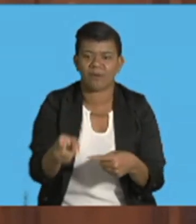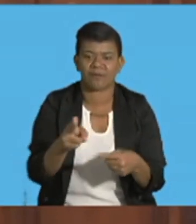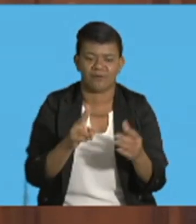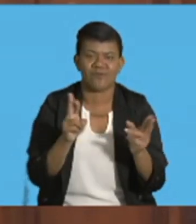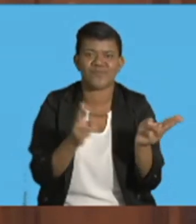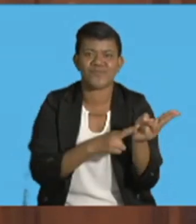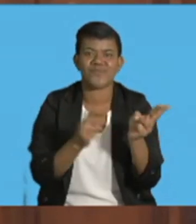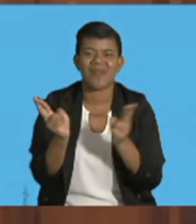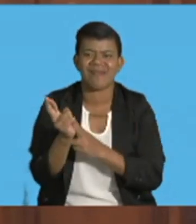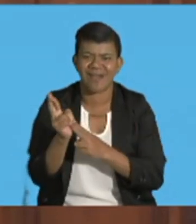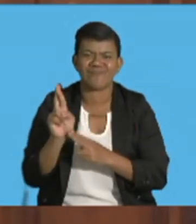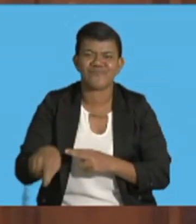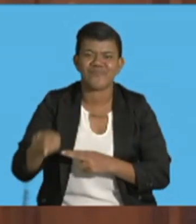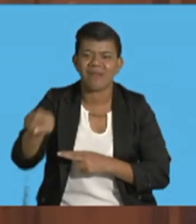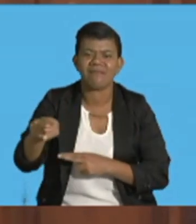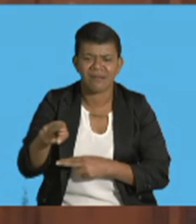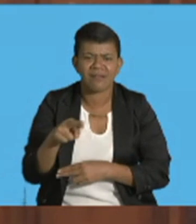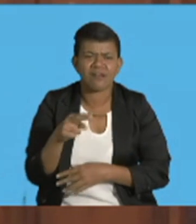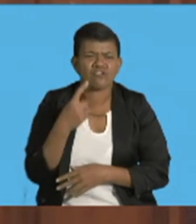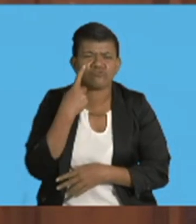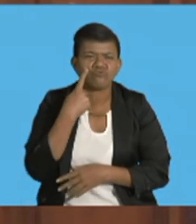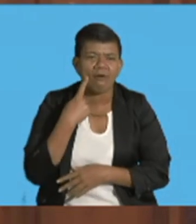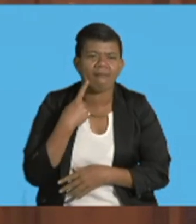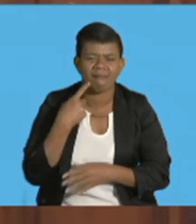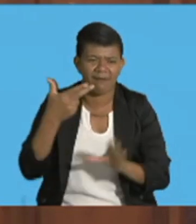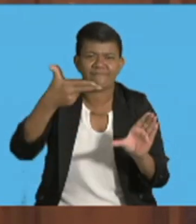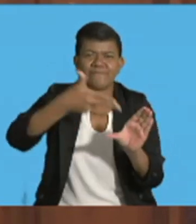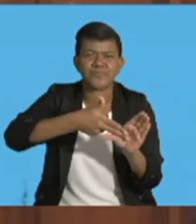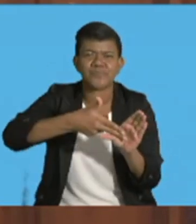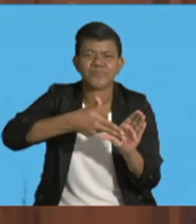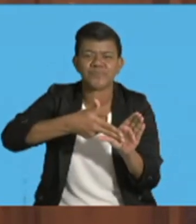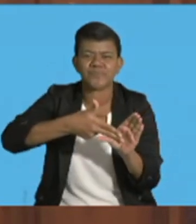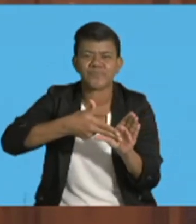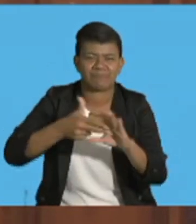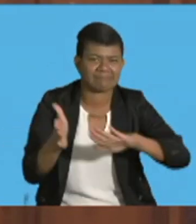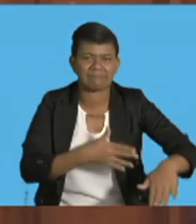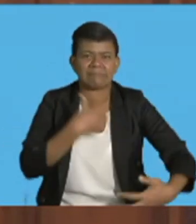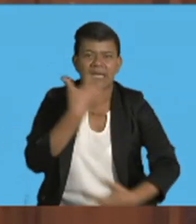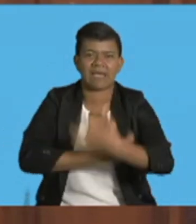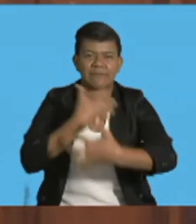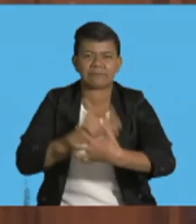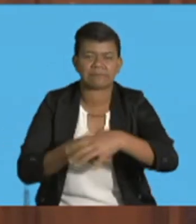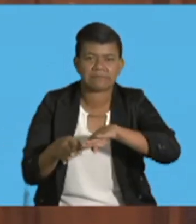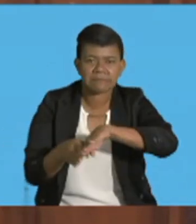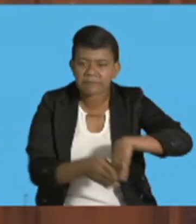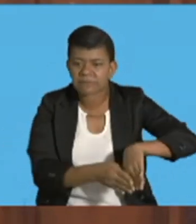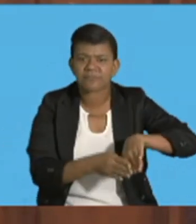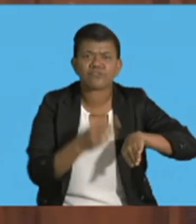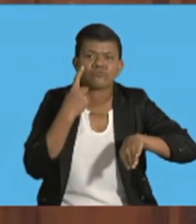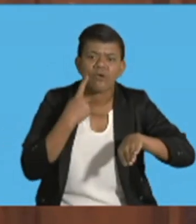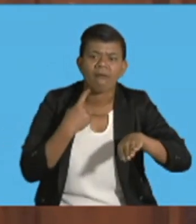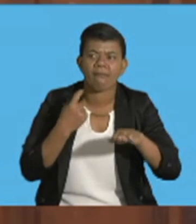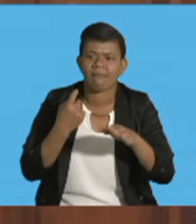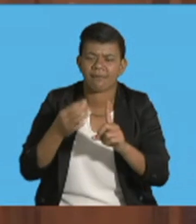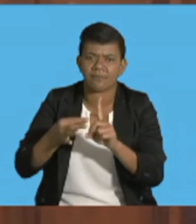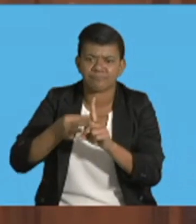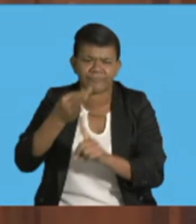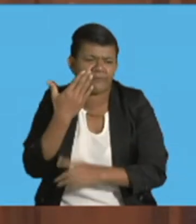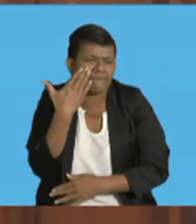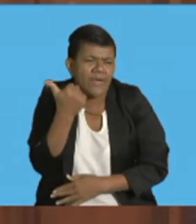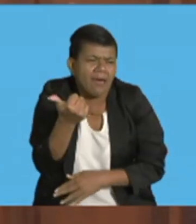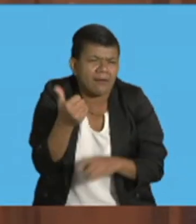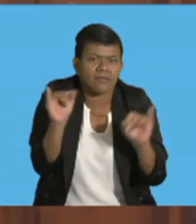state to hold the presidency of the United Nations Framework Convention on Climate Change. Under your presidency, you shared with the